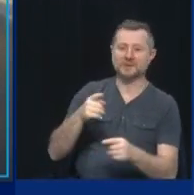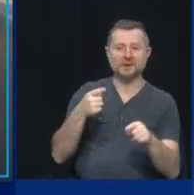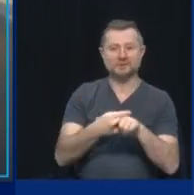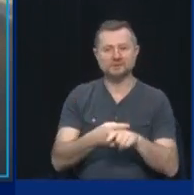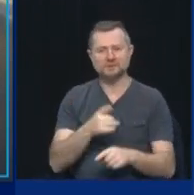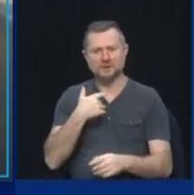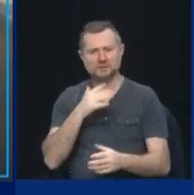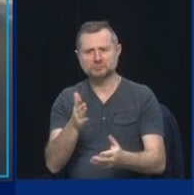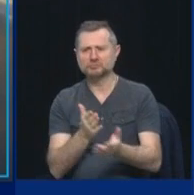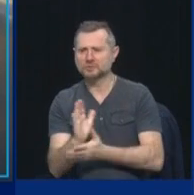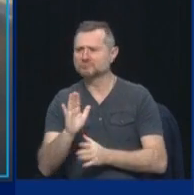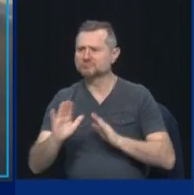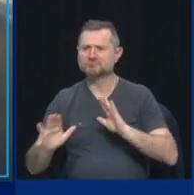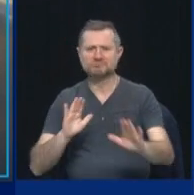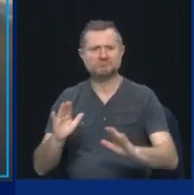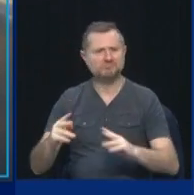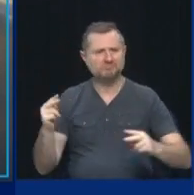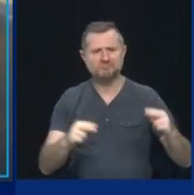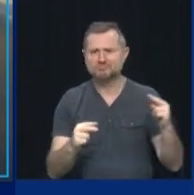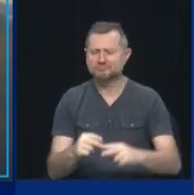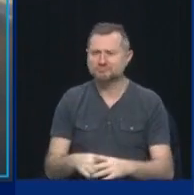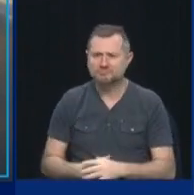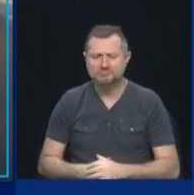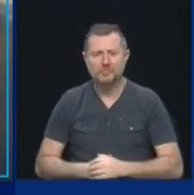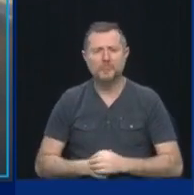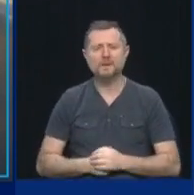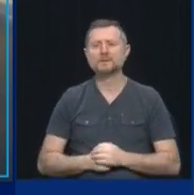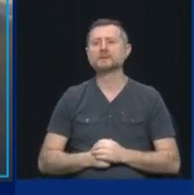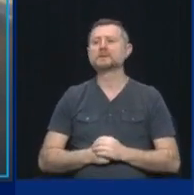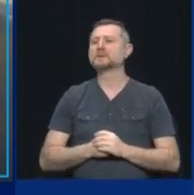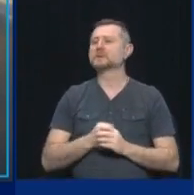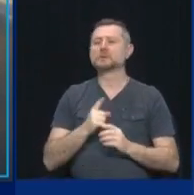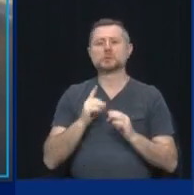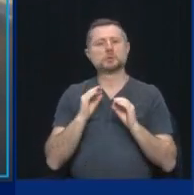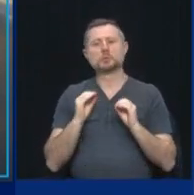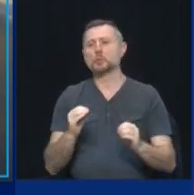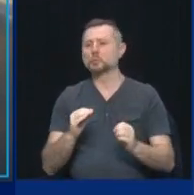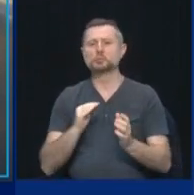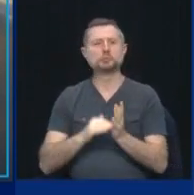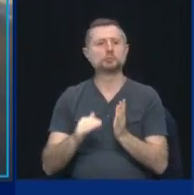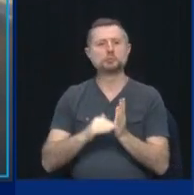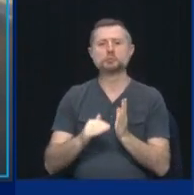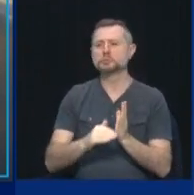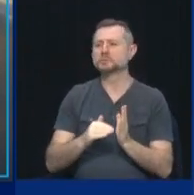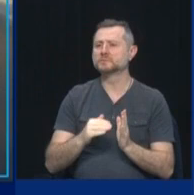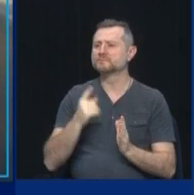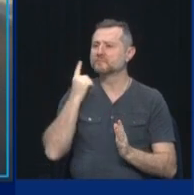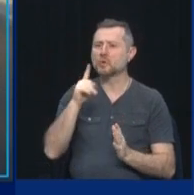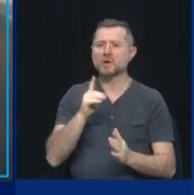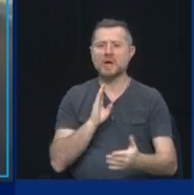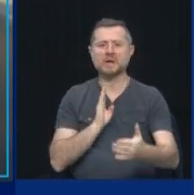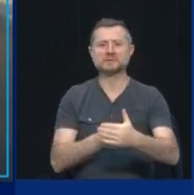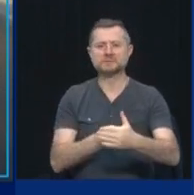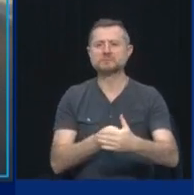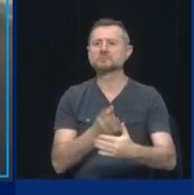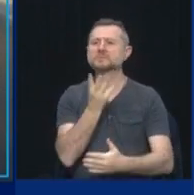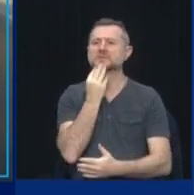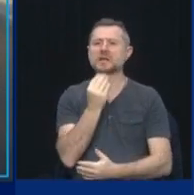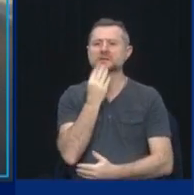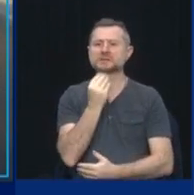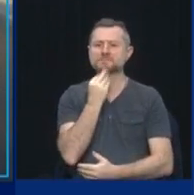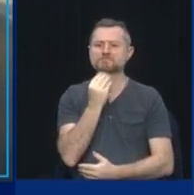to. That is not an excuse for anti-Semitism towards